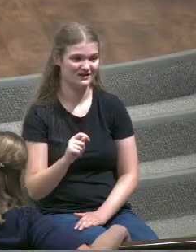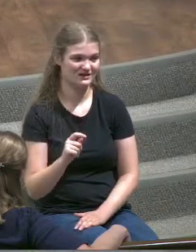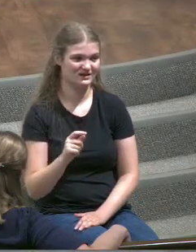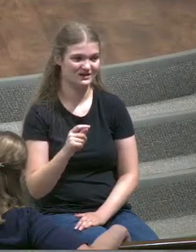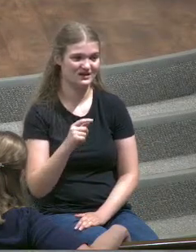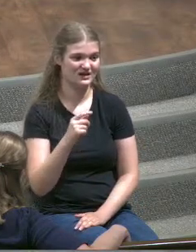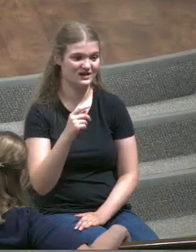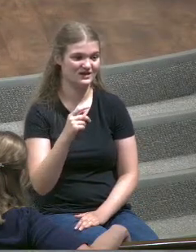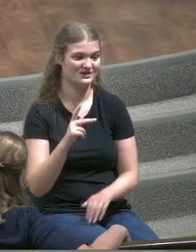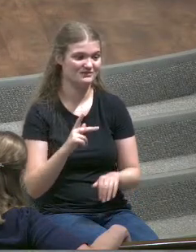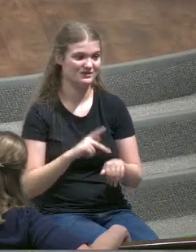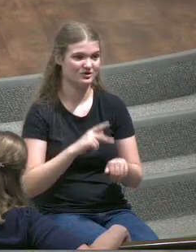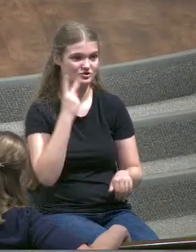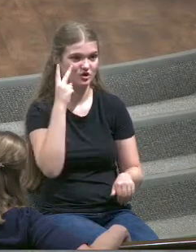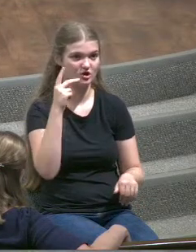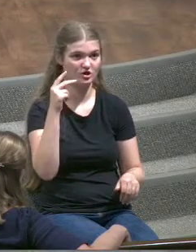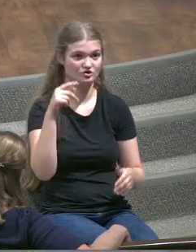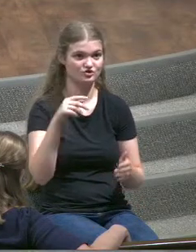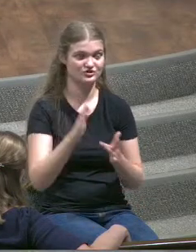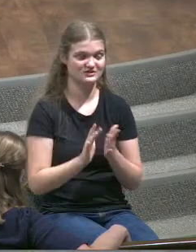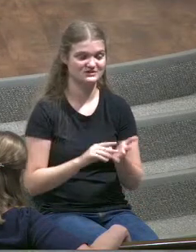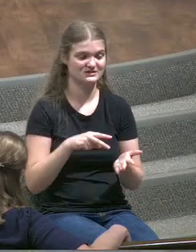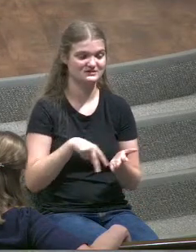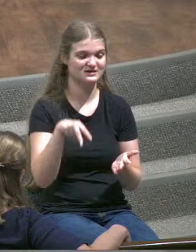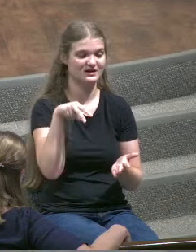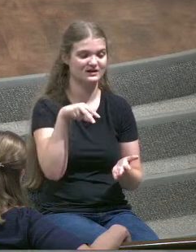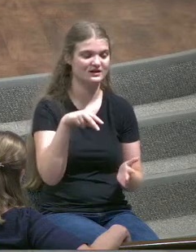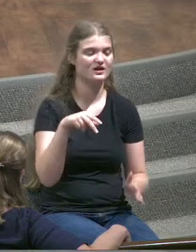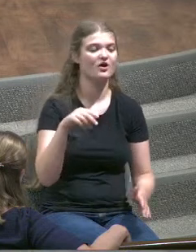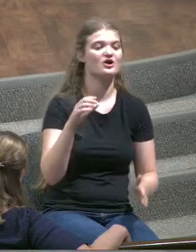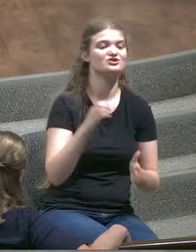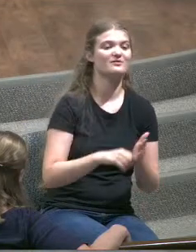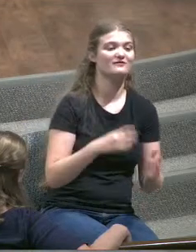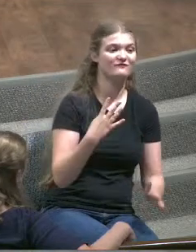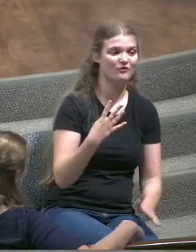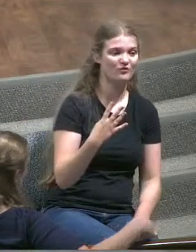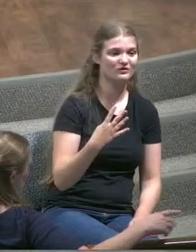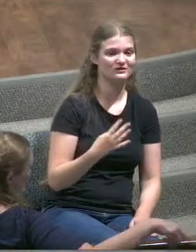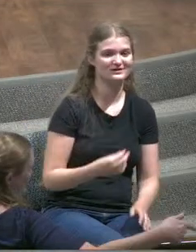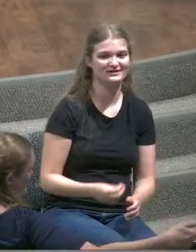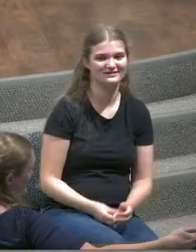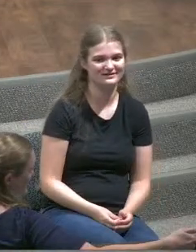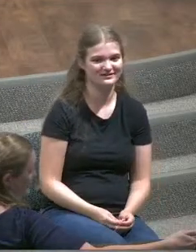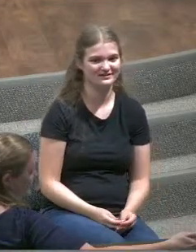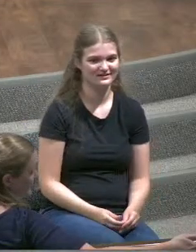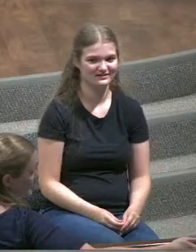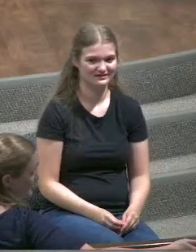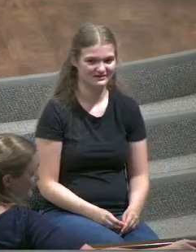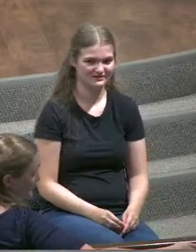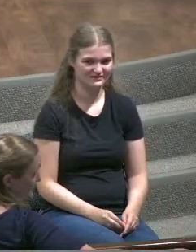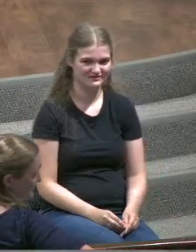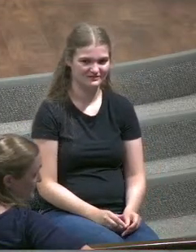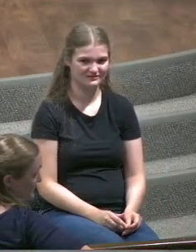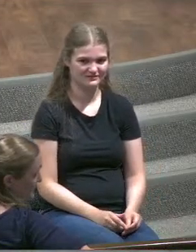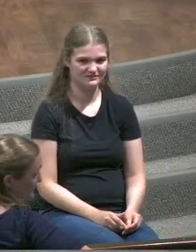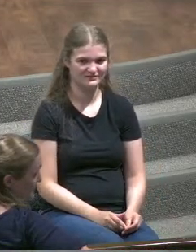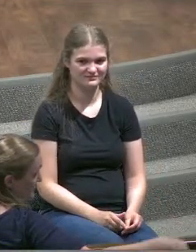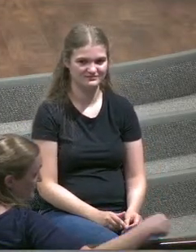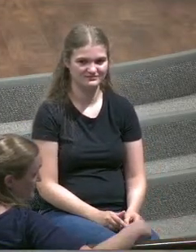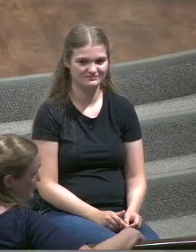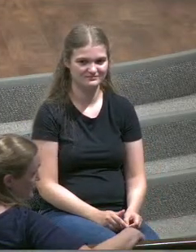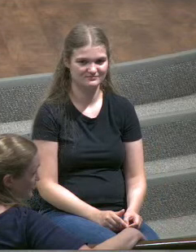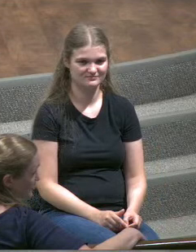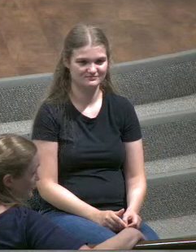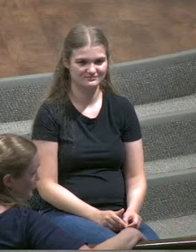did you do this? Acts chapter 4. He says, by the name of Jesus Christ of Nazareth, whom you crucified. It's quite